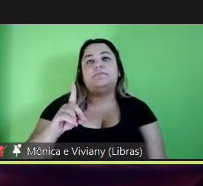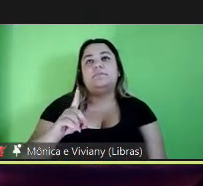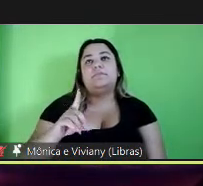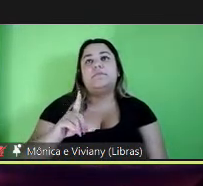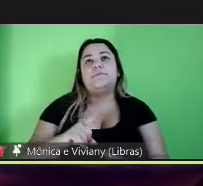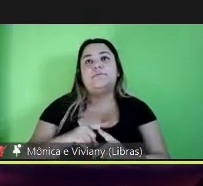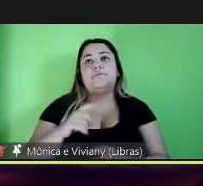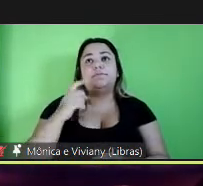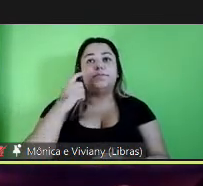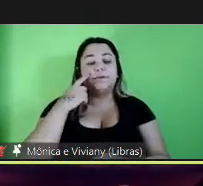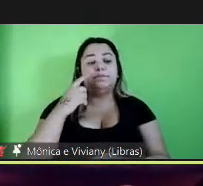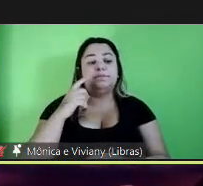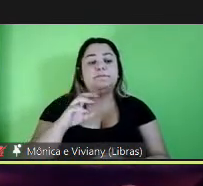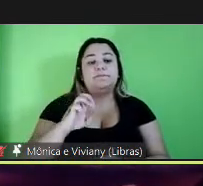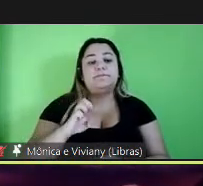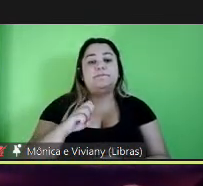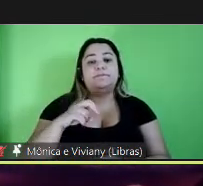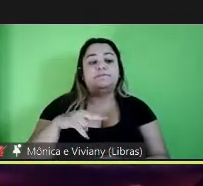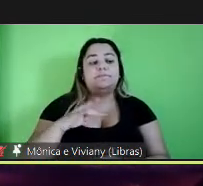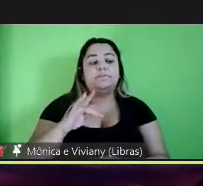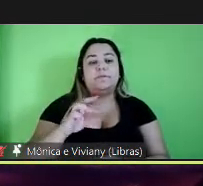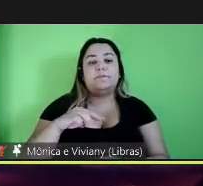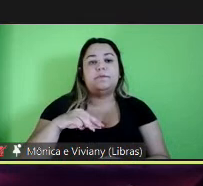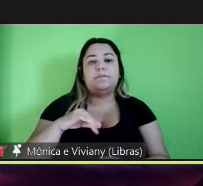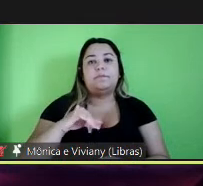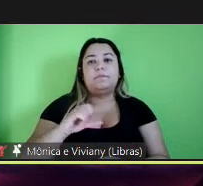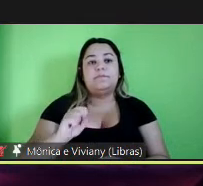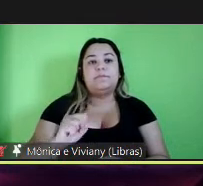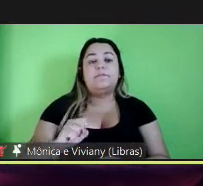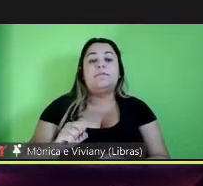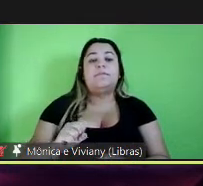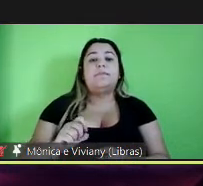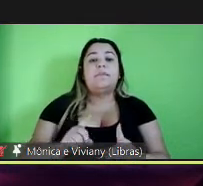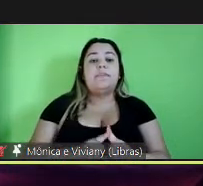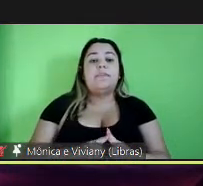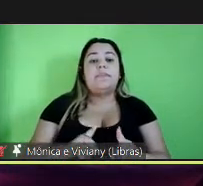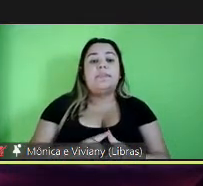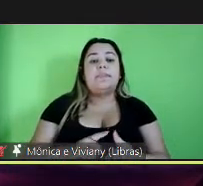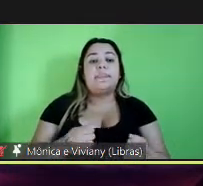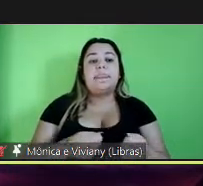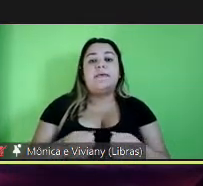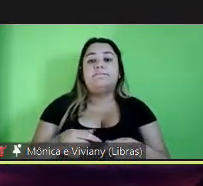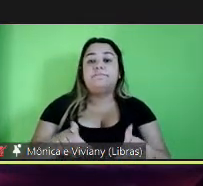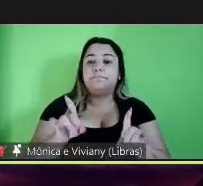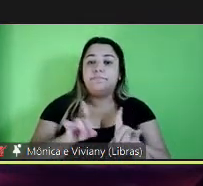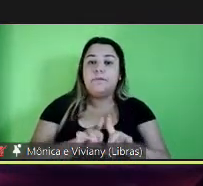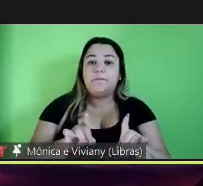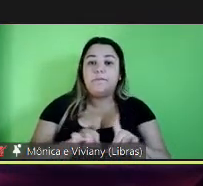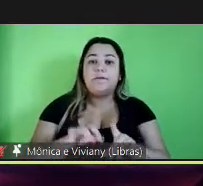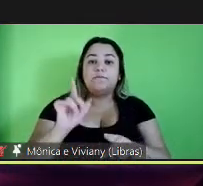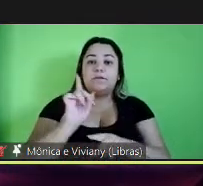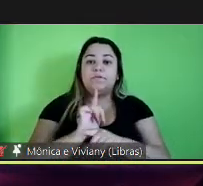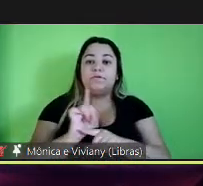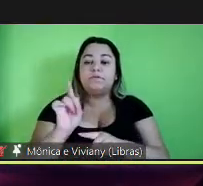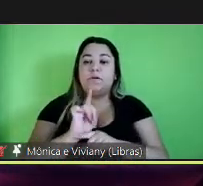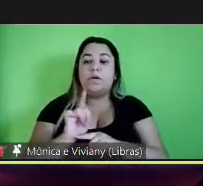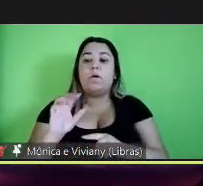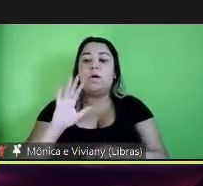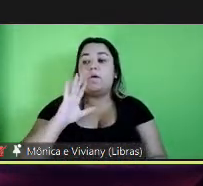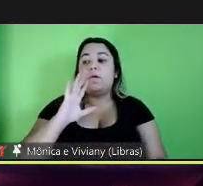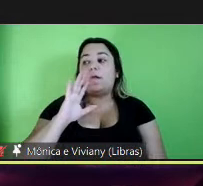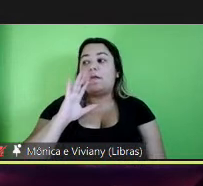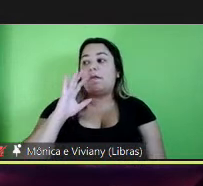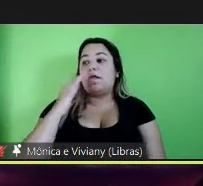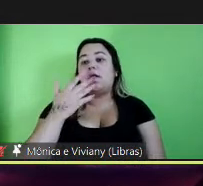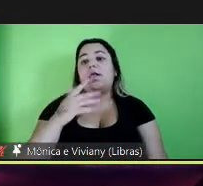managing sustainable solutions in a diverse society. In the United Kingdom, we have individuals